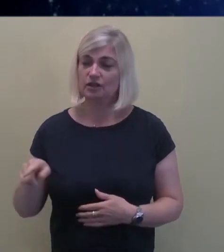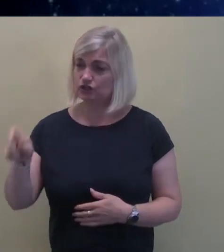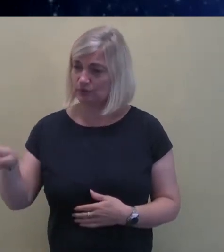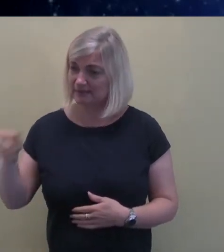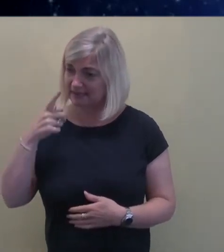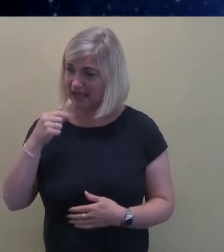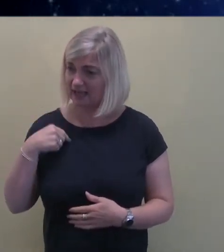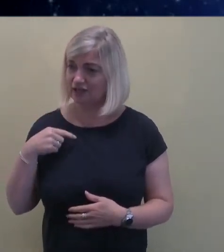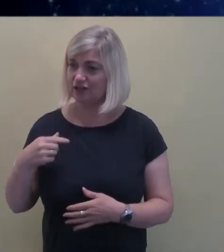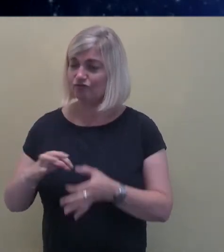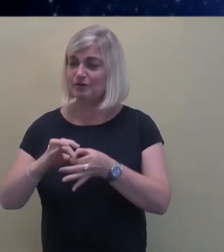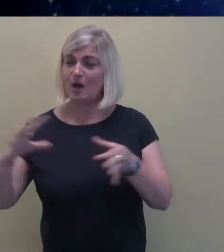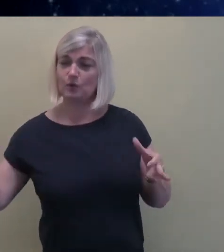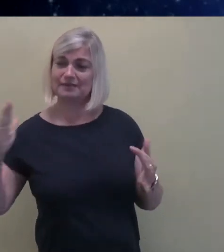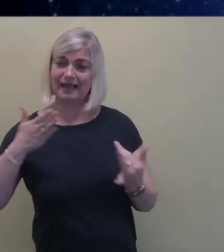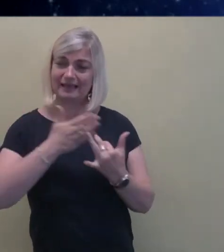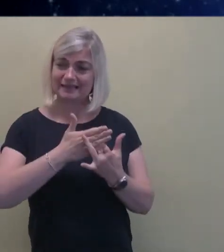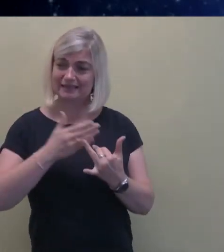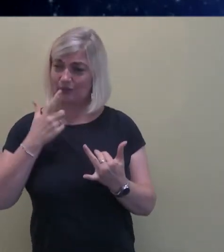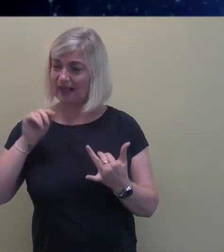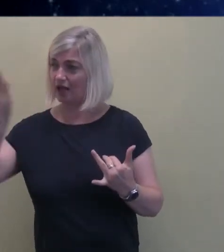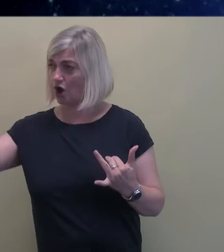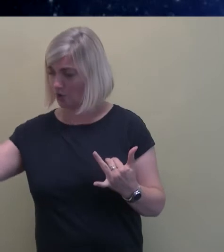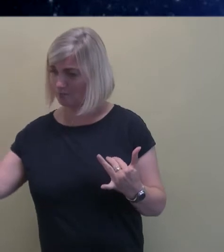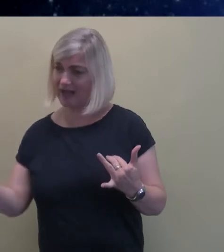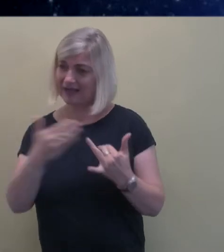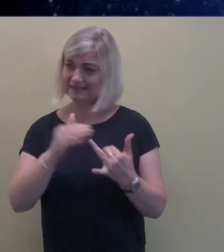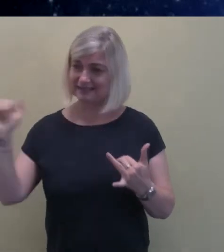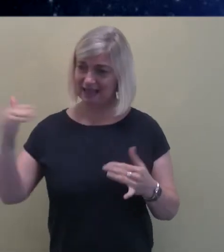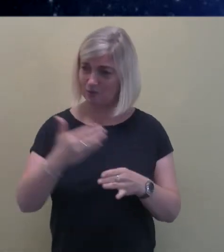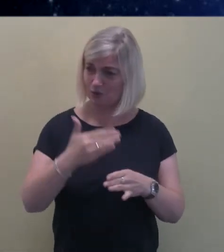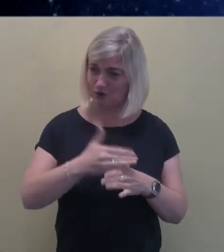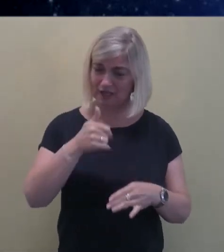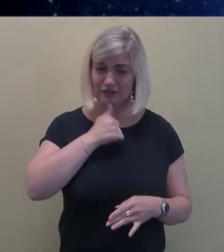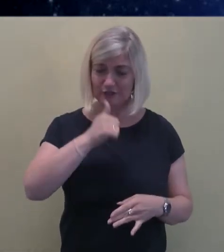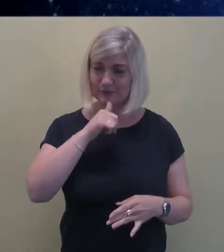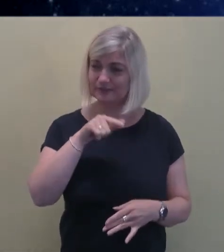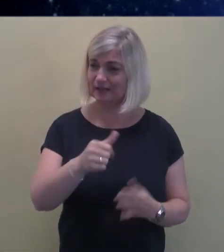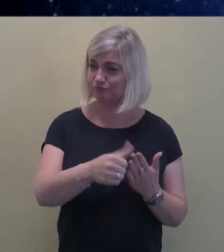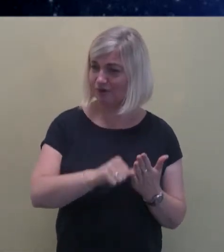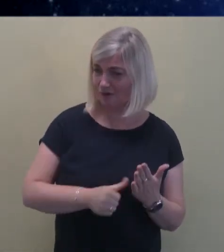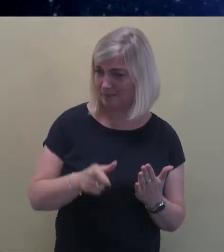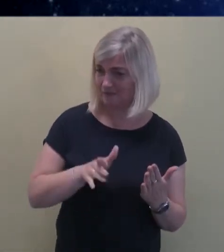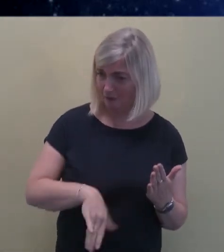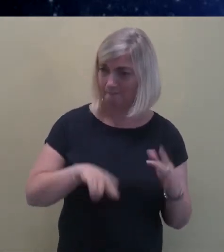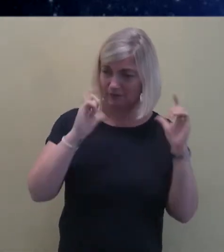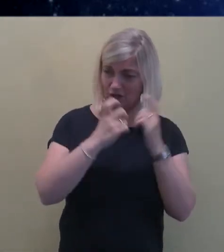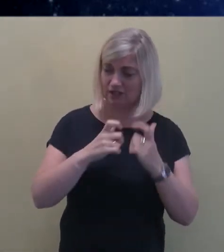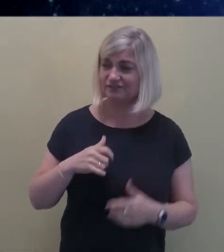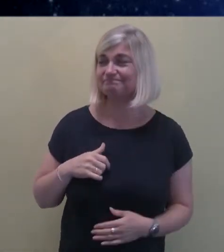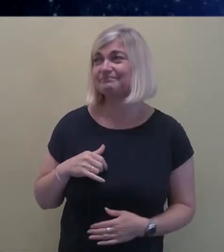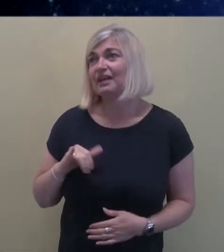Naj? As Neela has pointed out really rightly, areas where we need hands-on lab